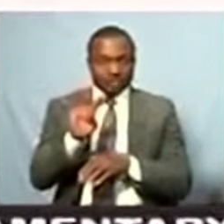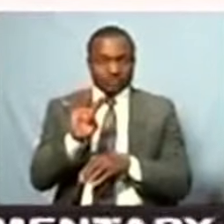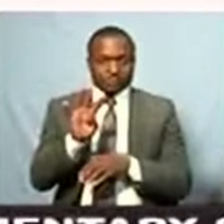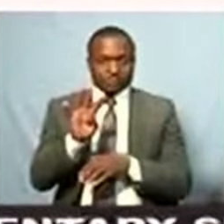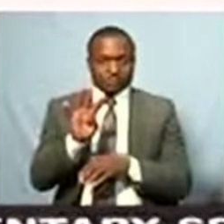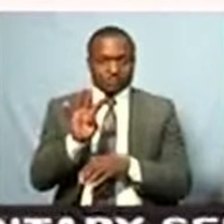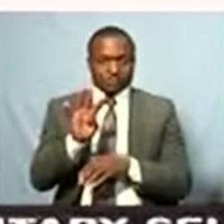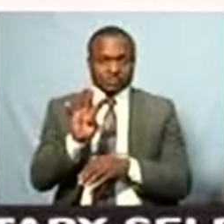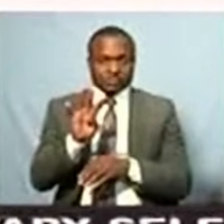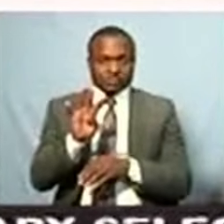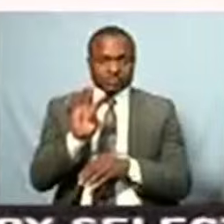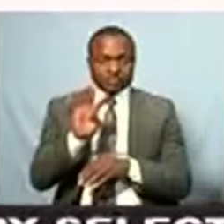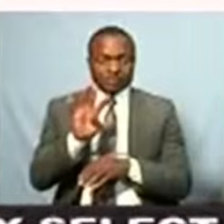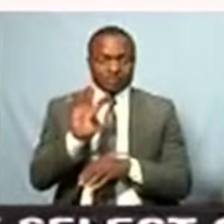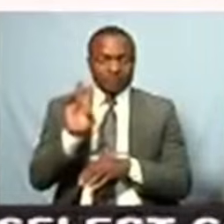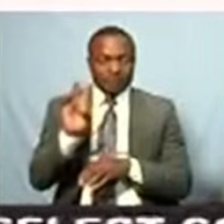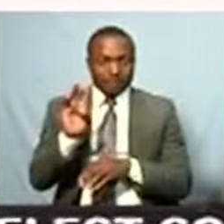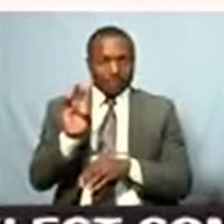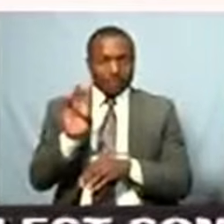47.4.